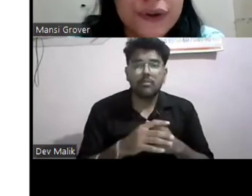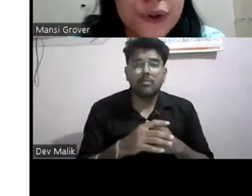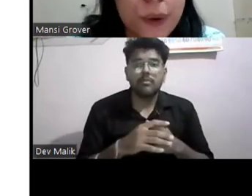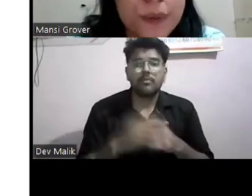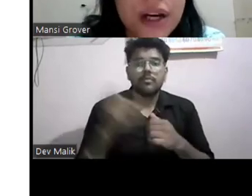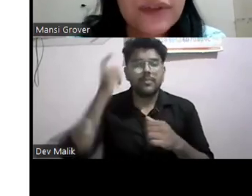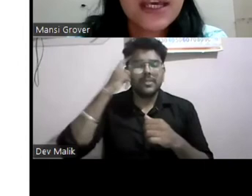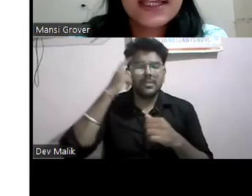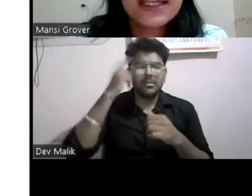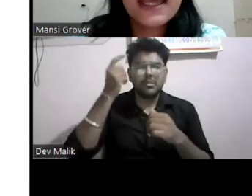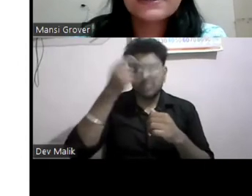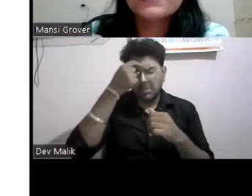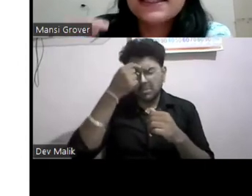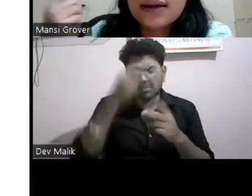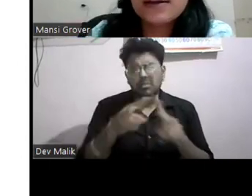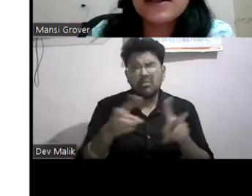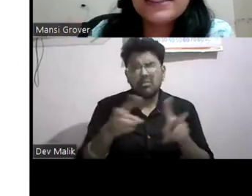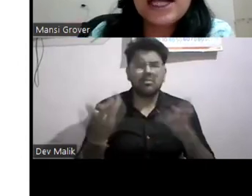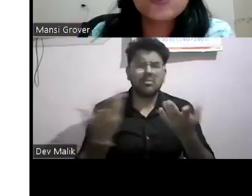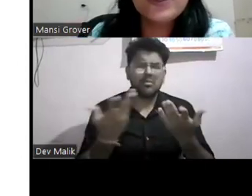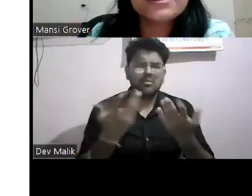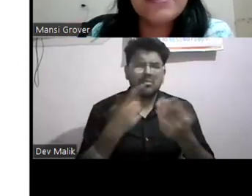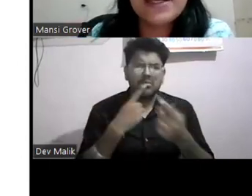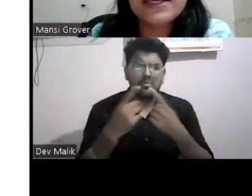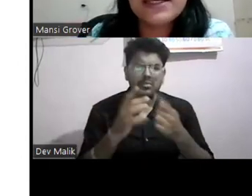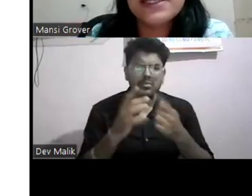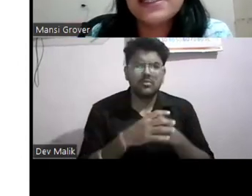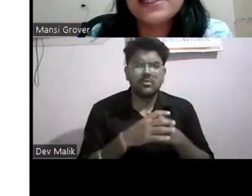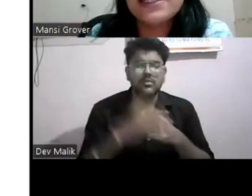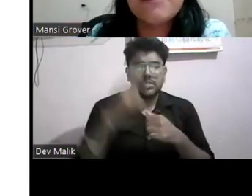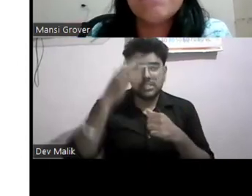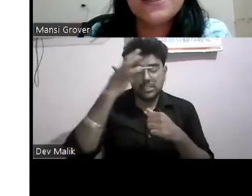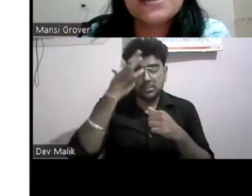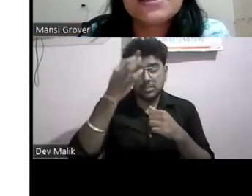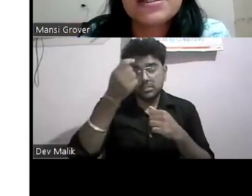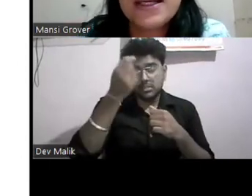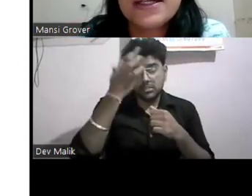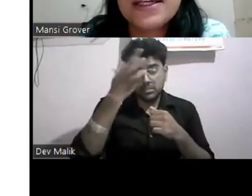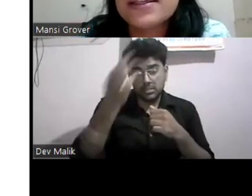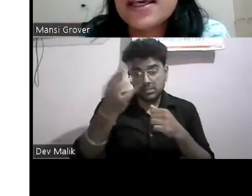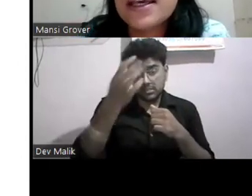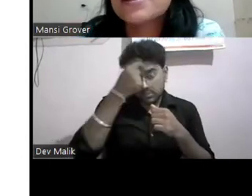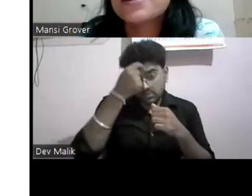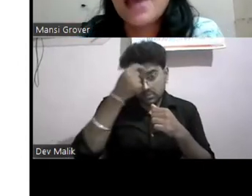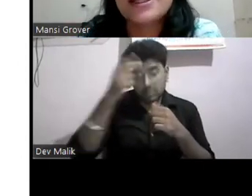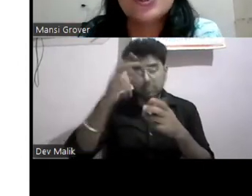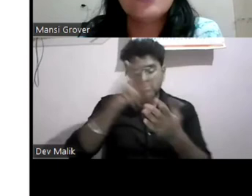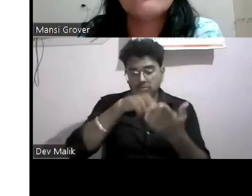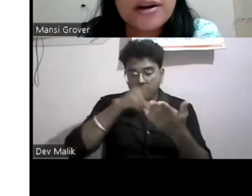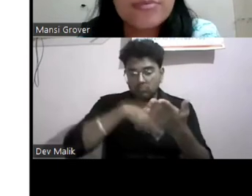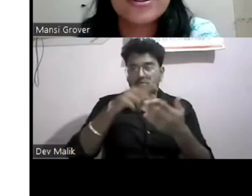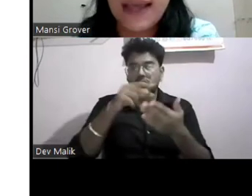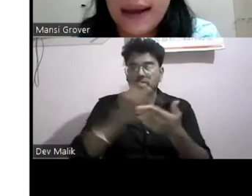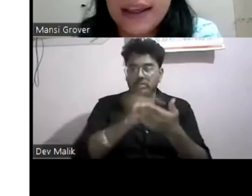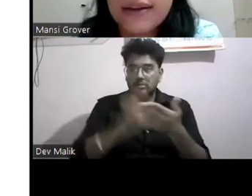Vaidya have also observed, that intellectual disabilities and development disabilities is the reality